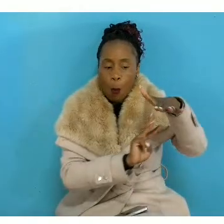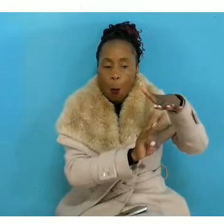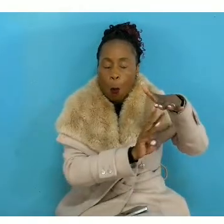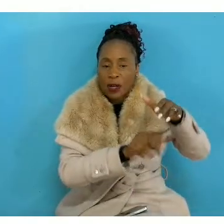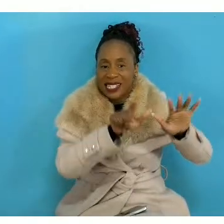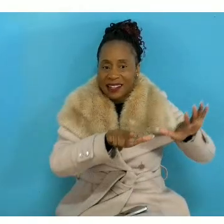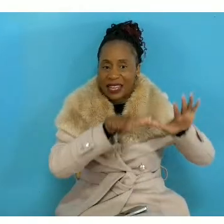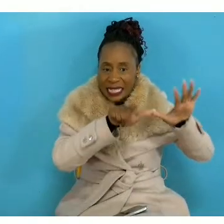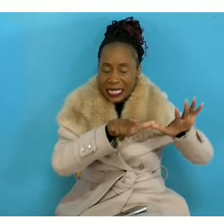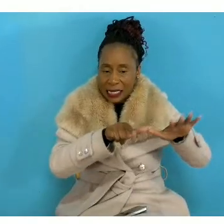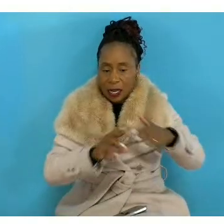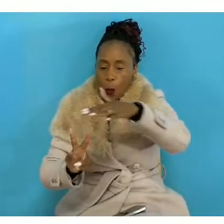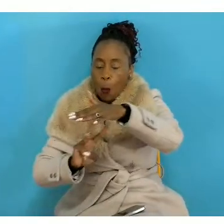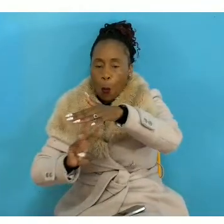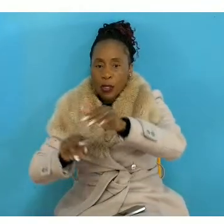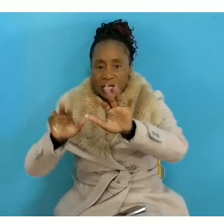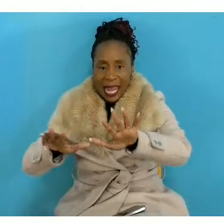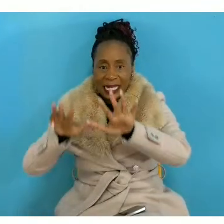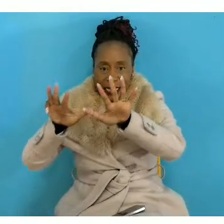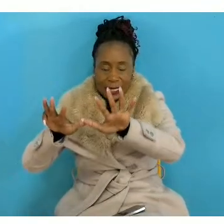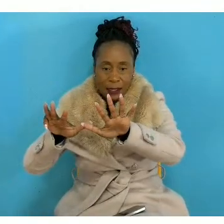Ward 19.